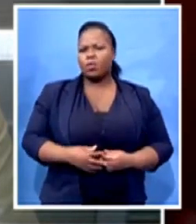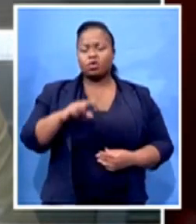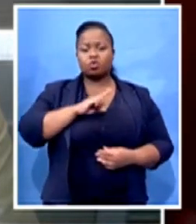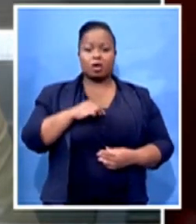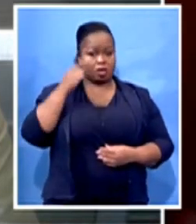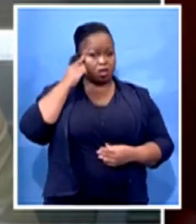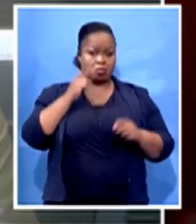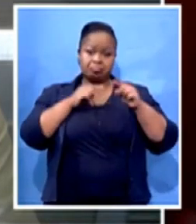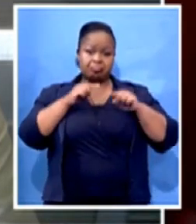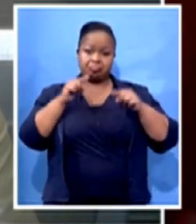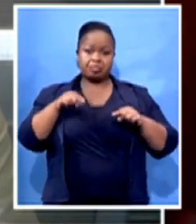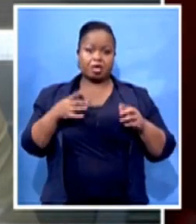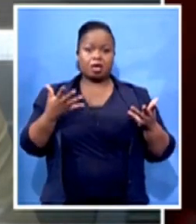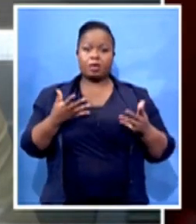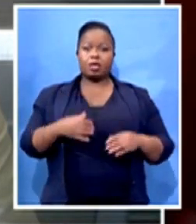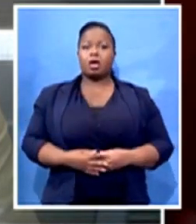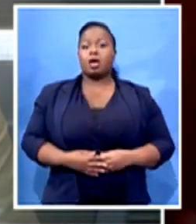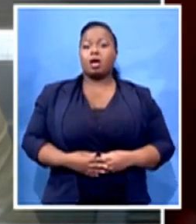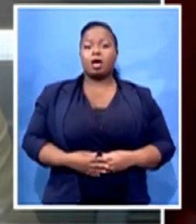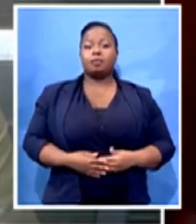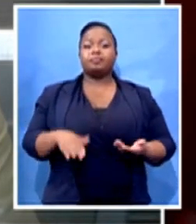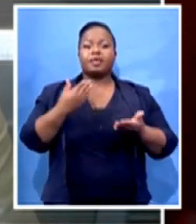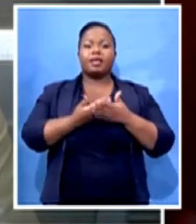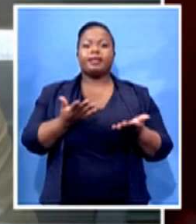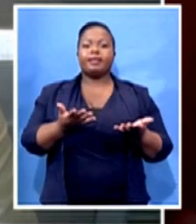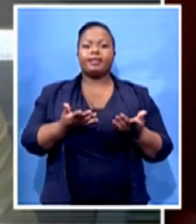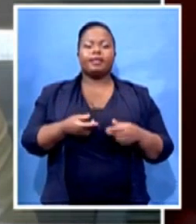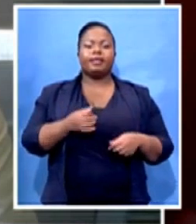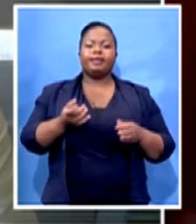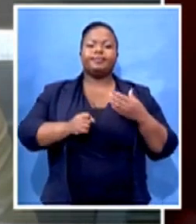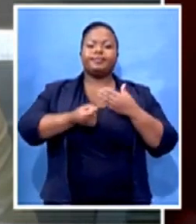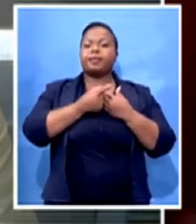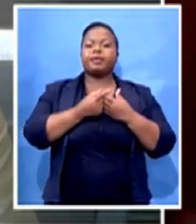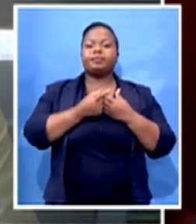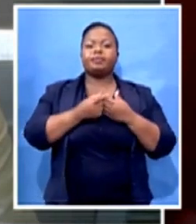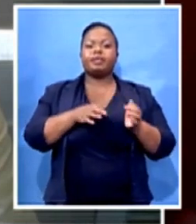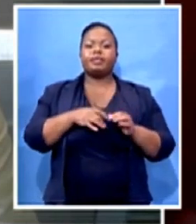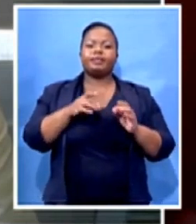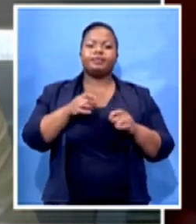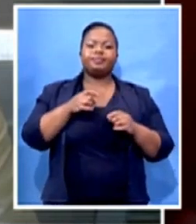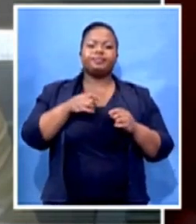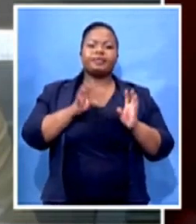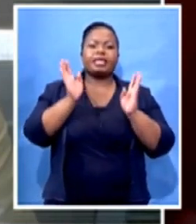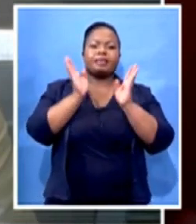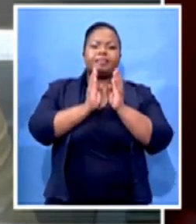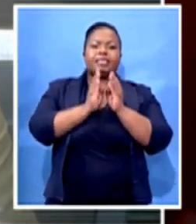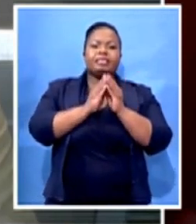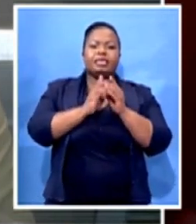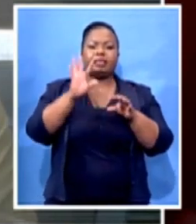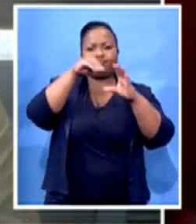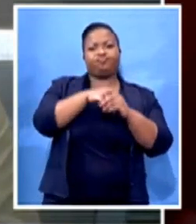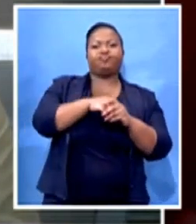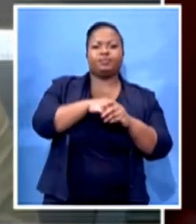to photobombing, whereby they get onto a meeting and for instance, play porn